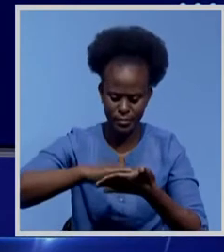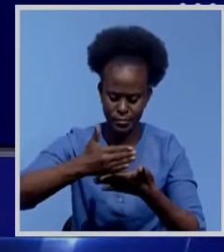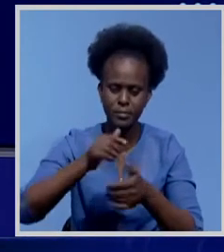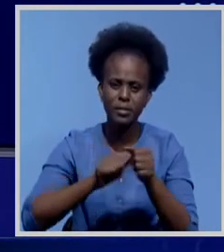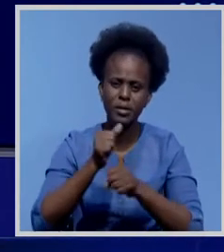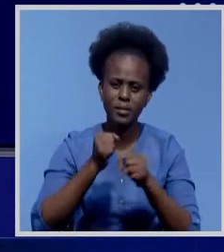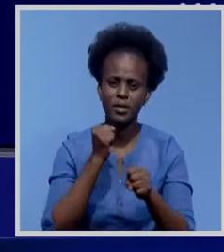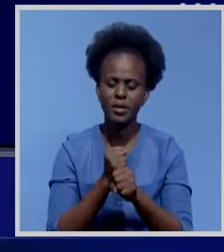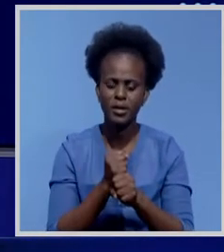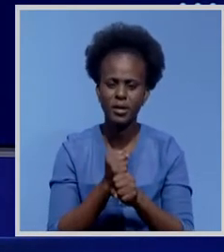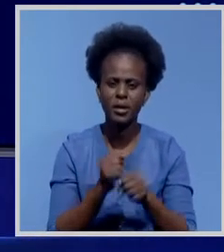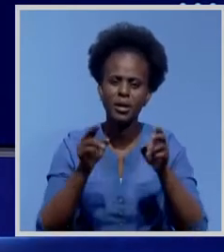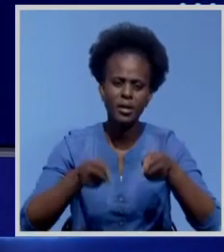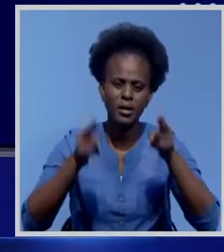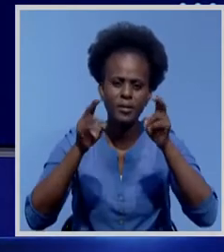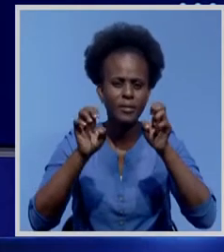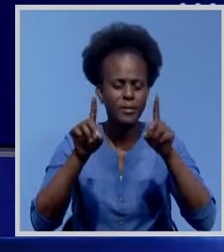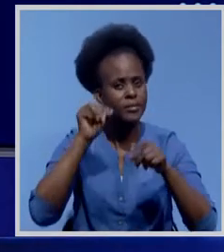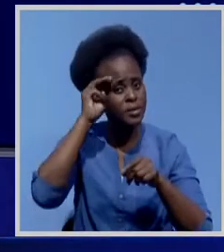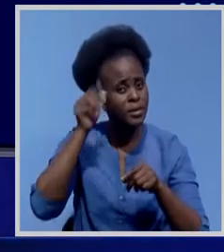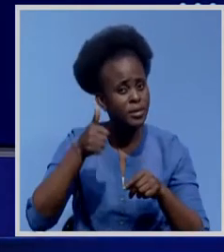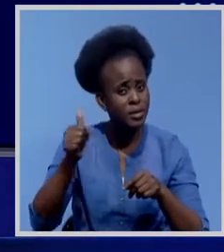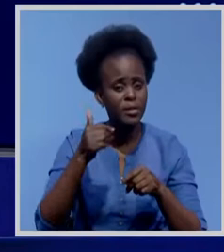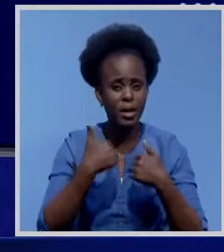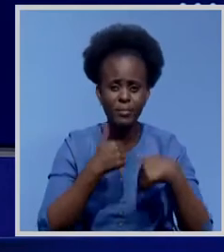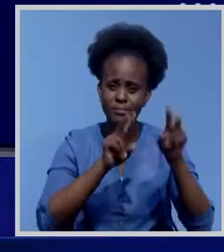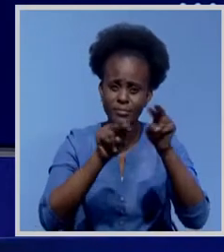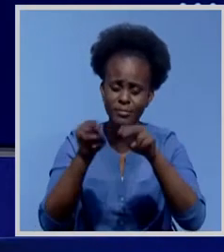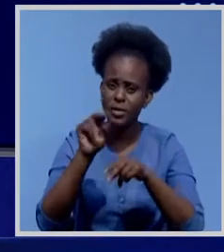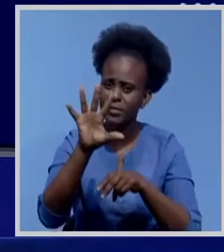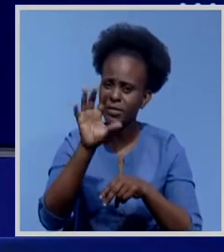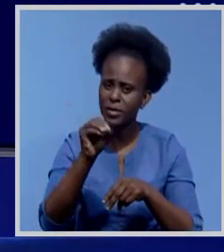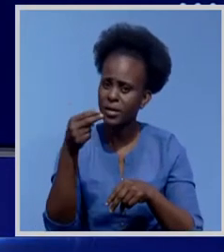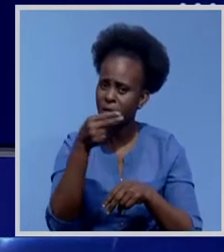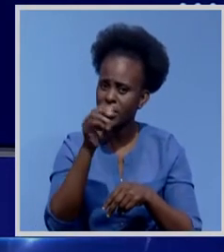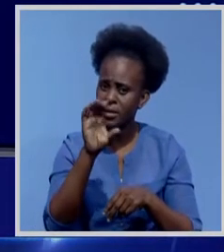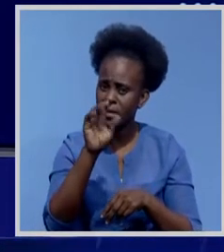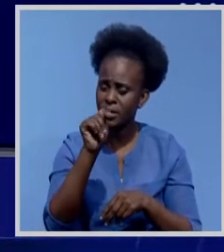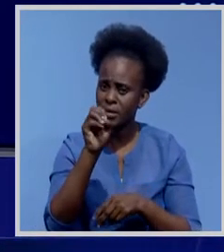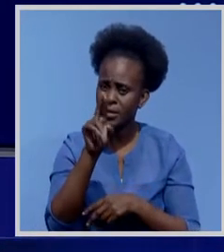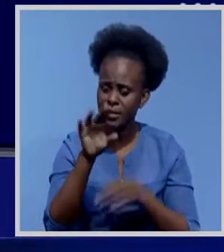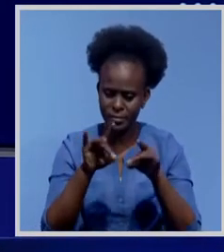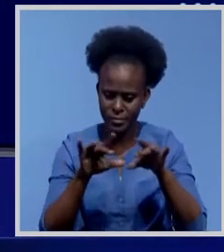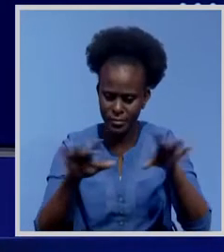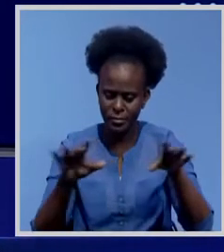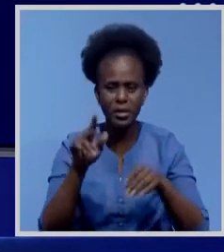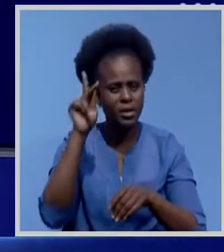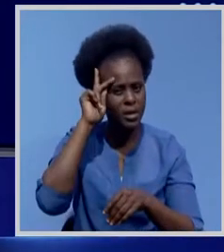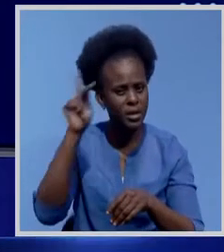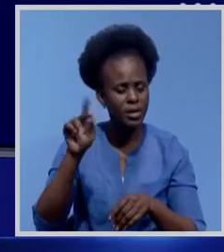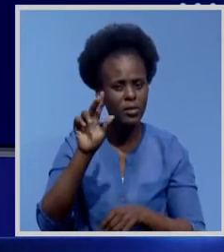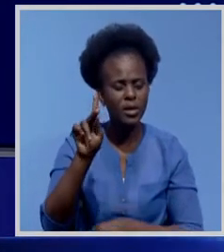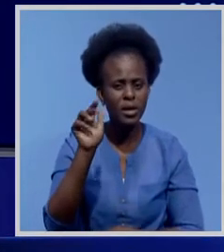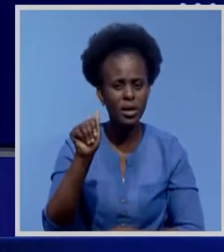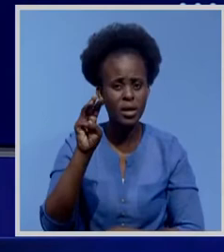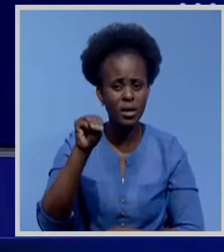annually. Higher Education Minister Brian Mushimba has inspected the 50 hectares of land in Kitwe's Kamfinsa area where the plant will